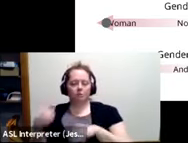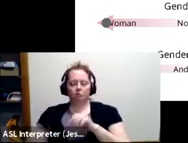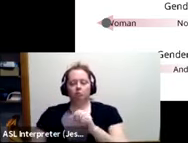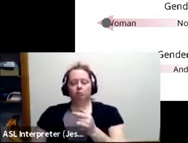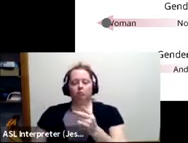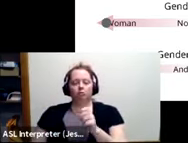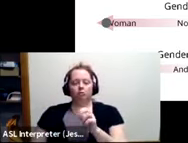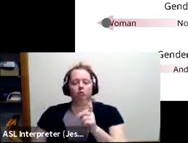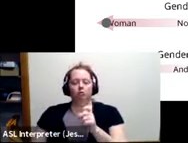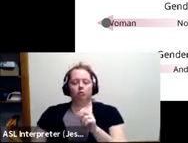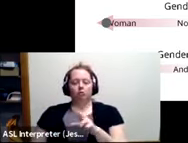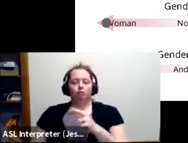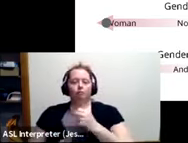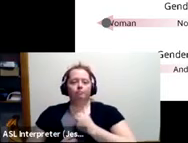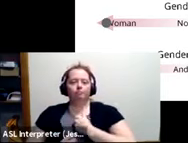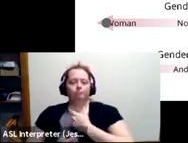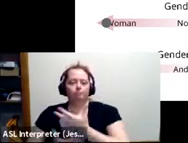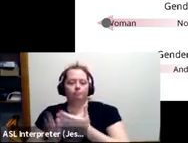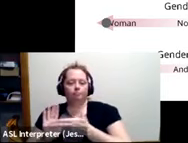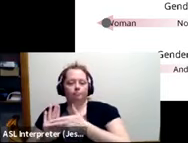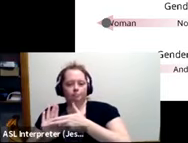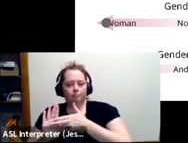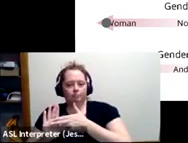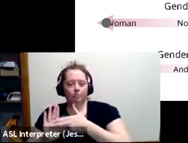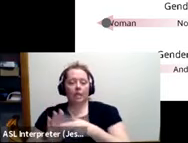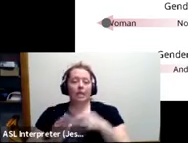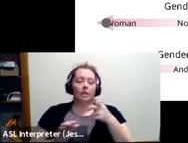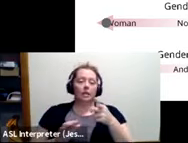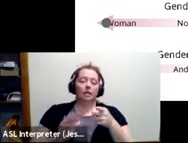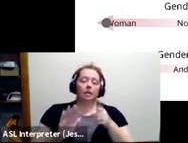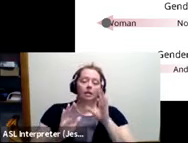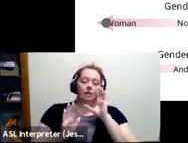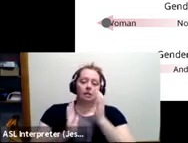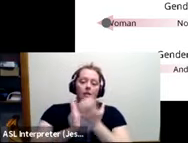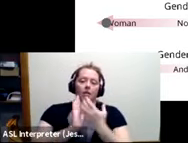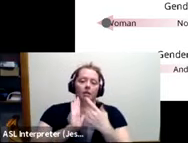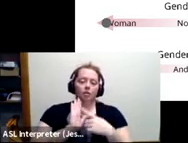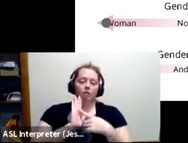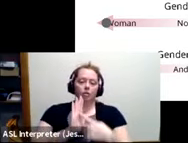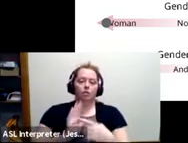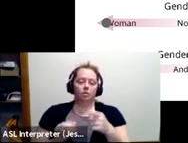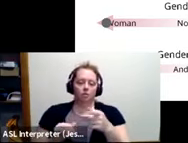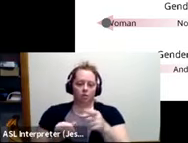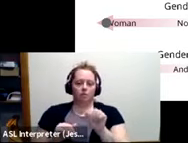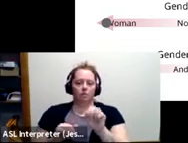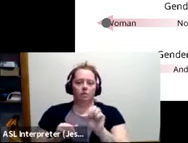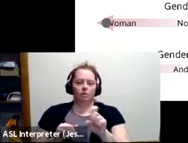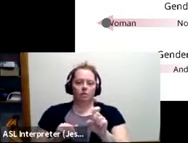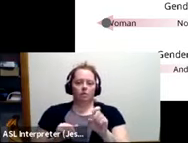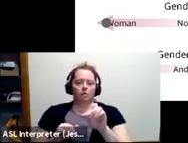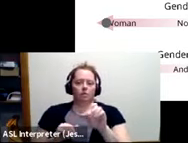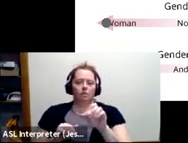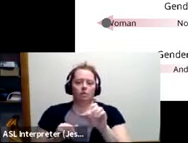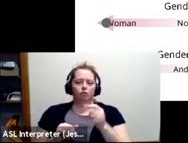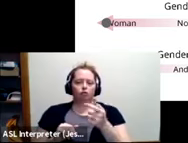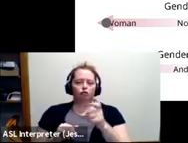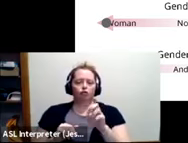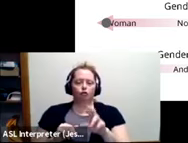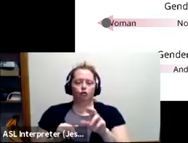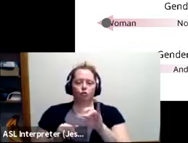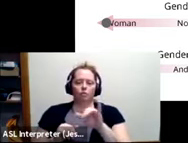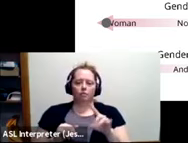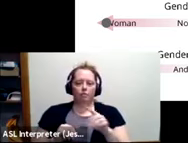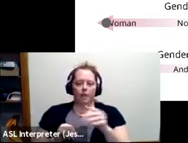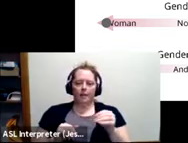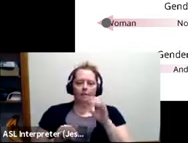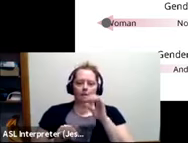The person in the diagram identifies as cisgender and female. And as you can see here, it's breaking